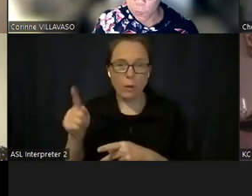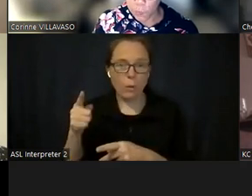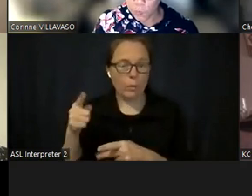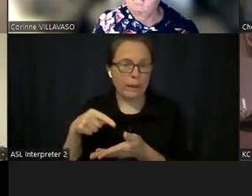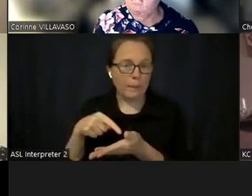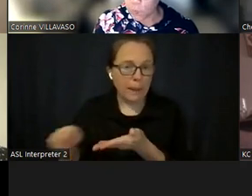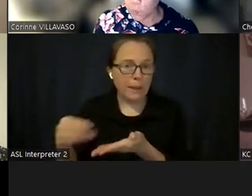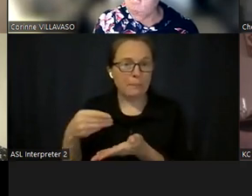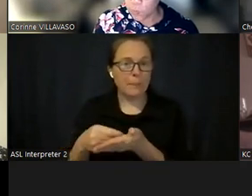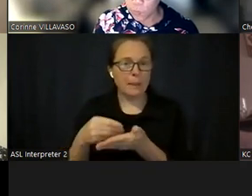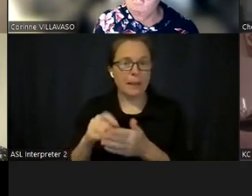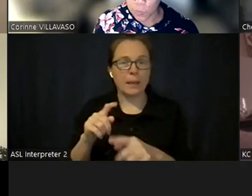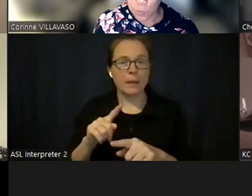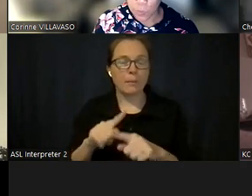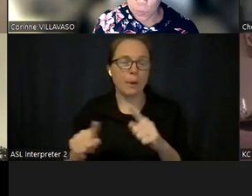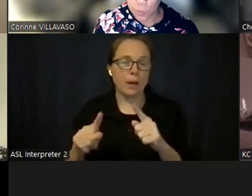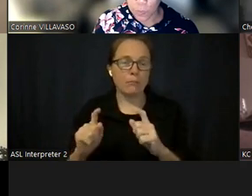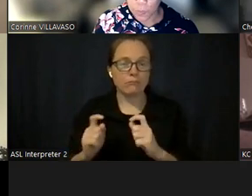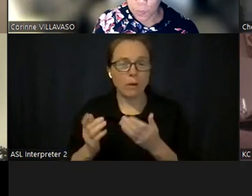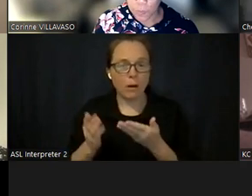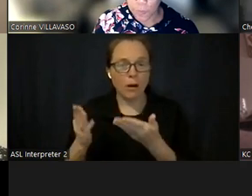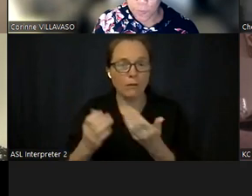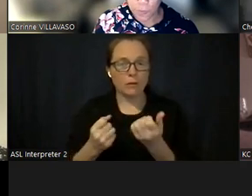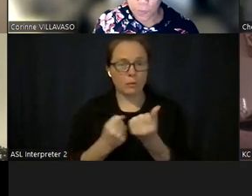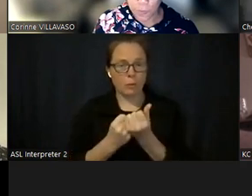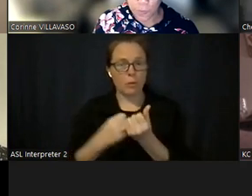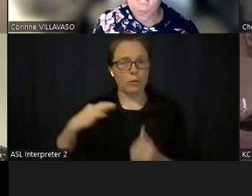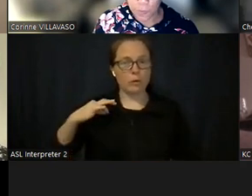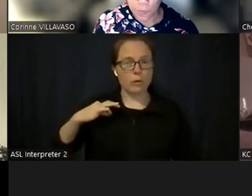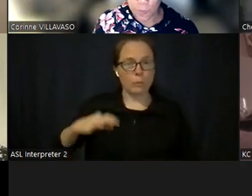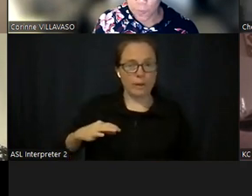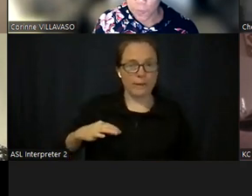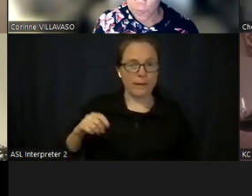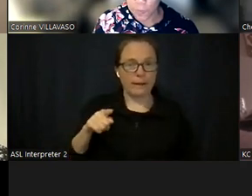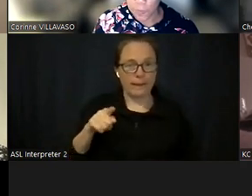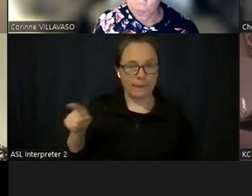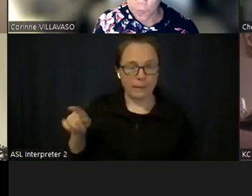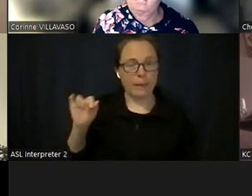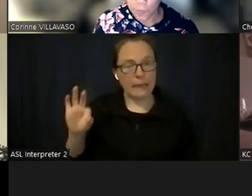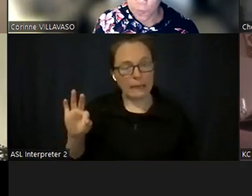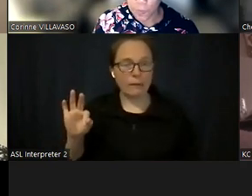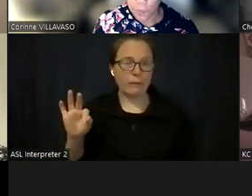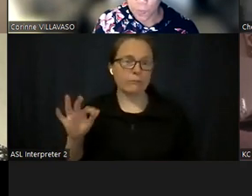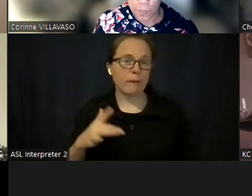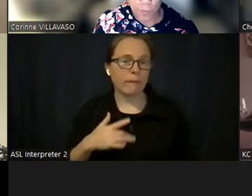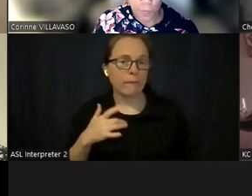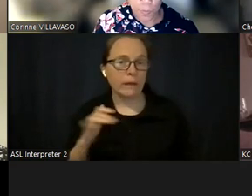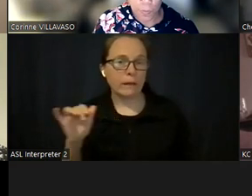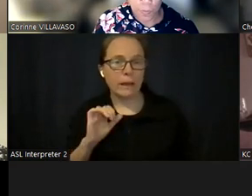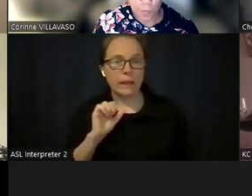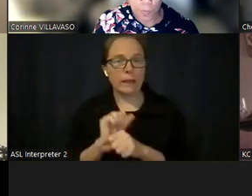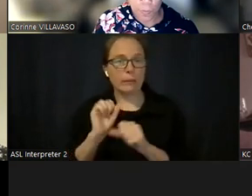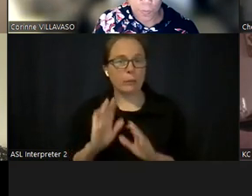is ultimately the sort of what would be benefits if it was an employee type of role, might make a lot of sense to put